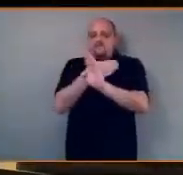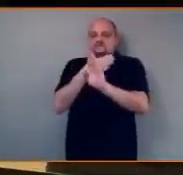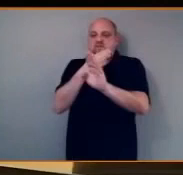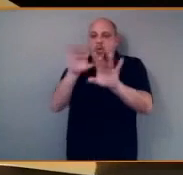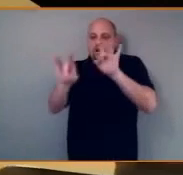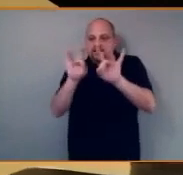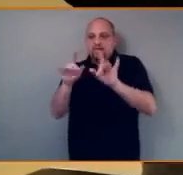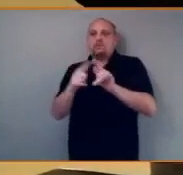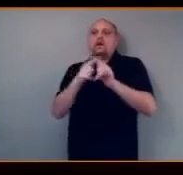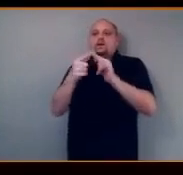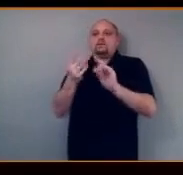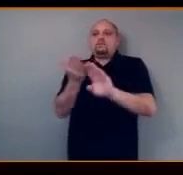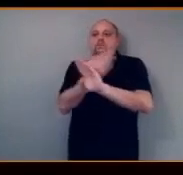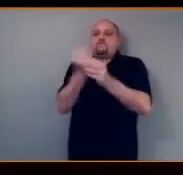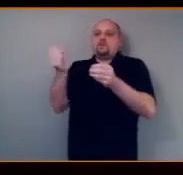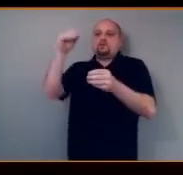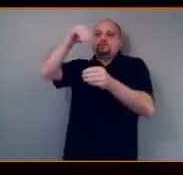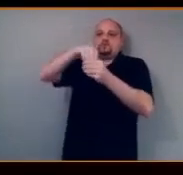brought back.